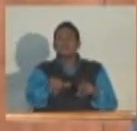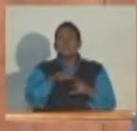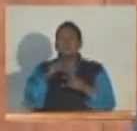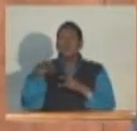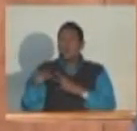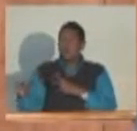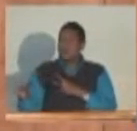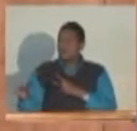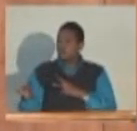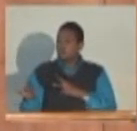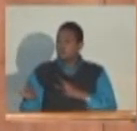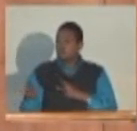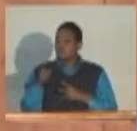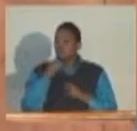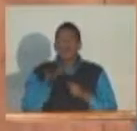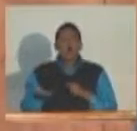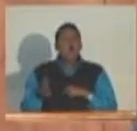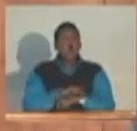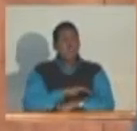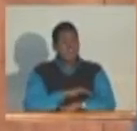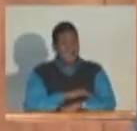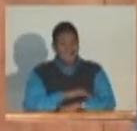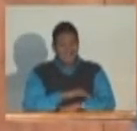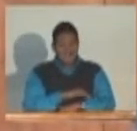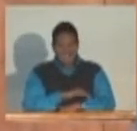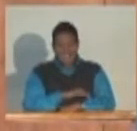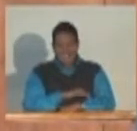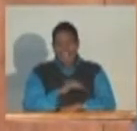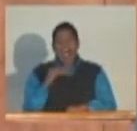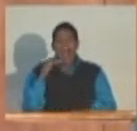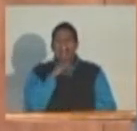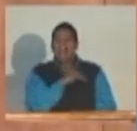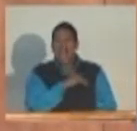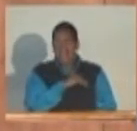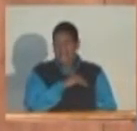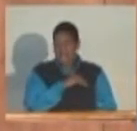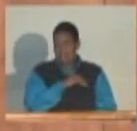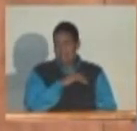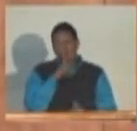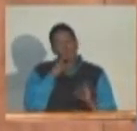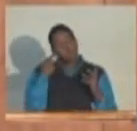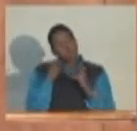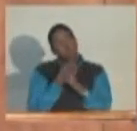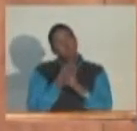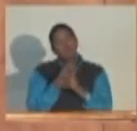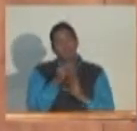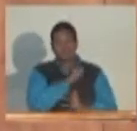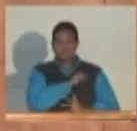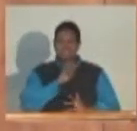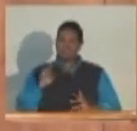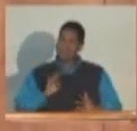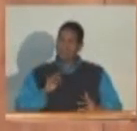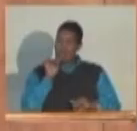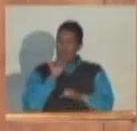to cover up a lie to attack the staff of this parliament? Mr. President. you, Mr.